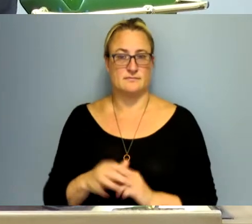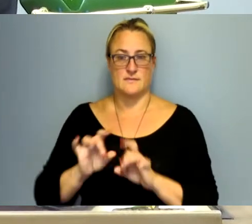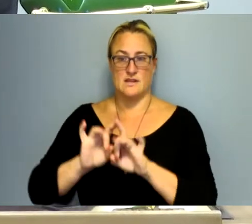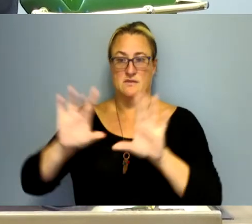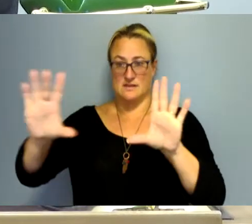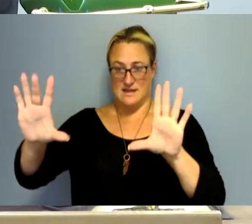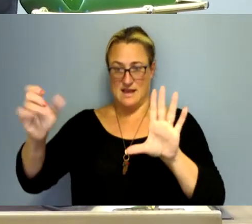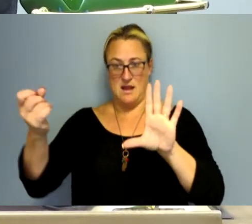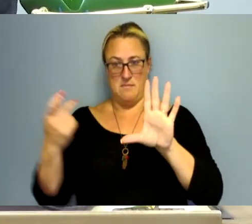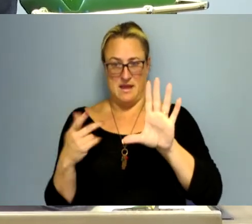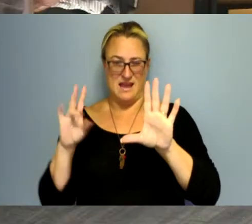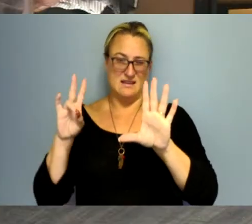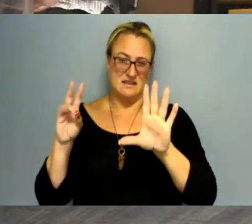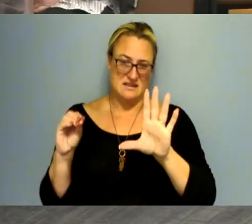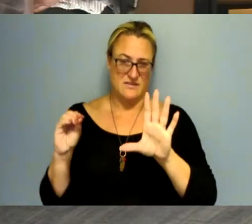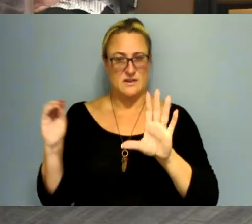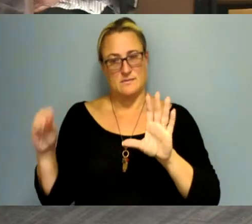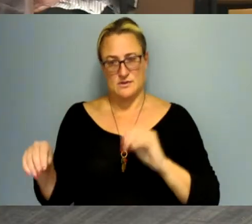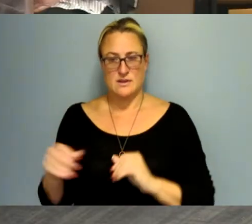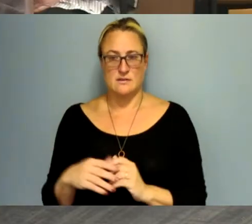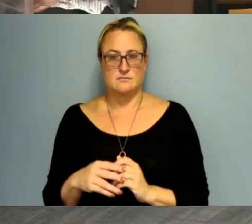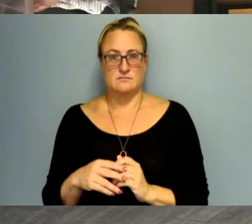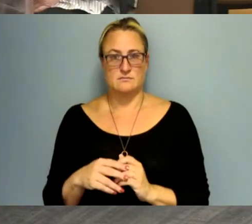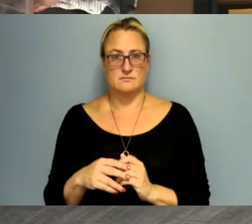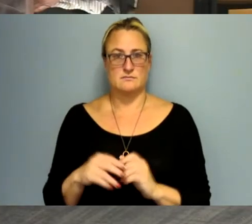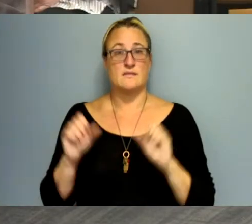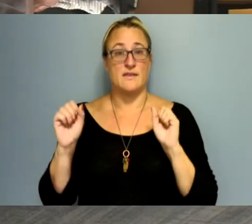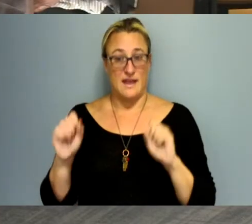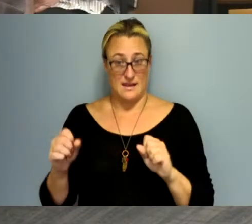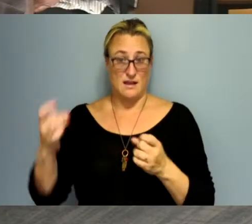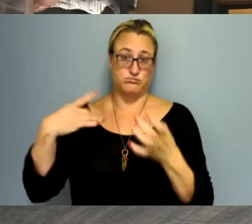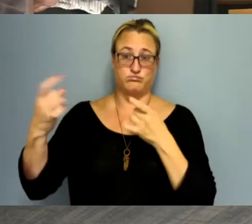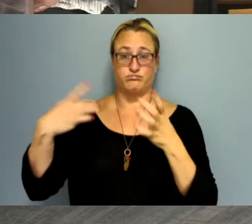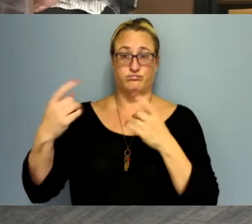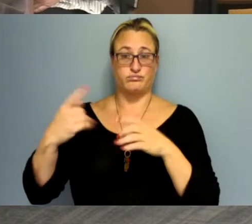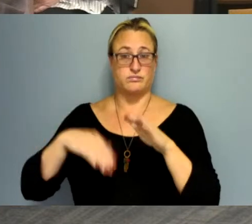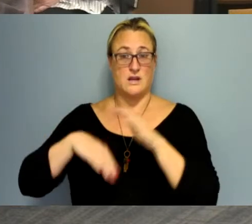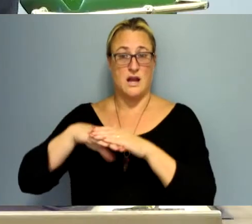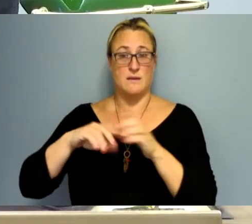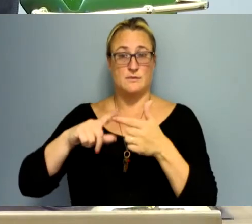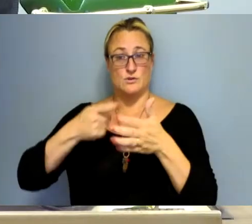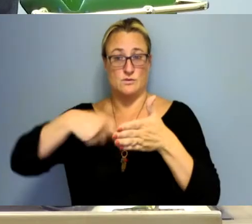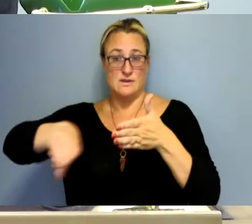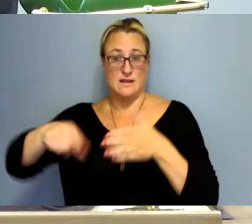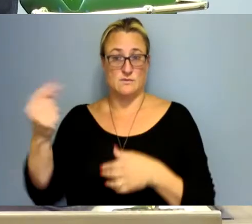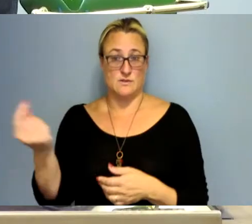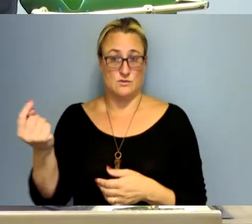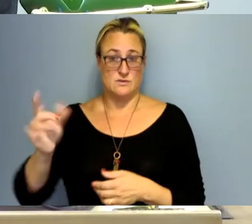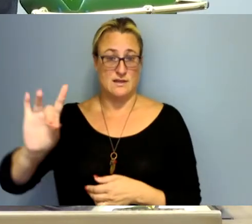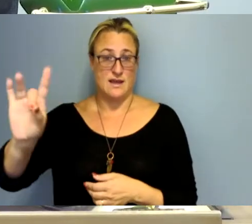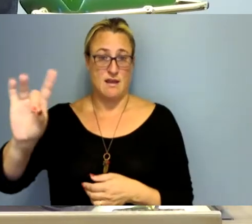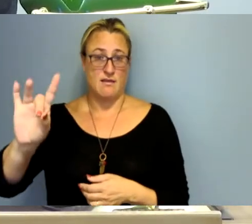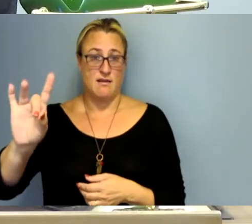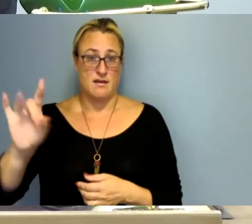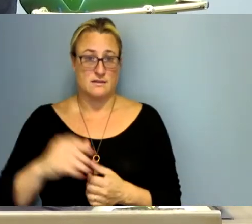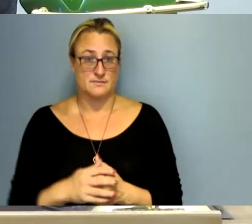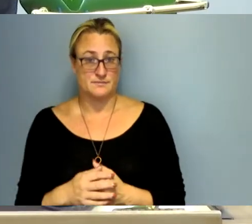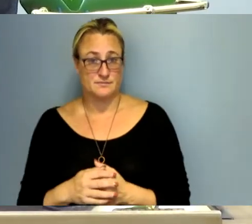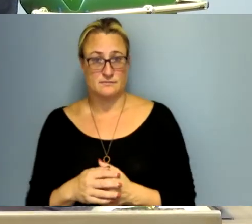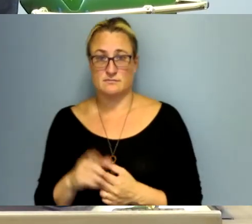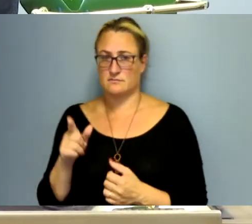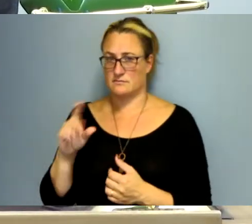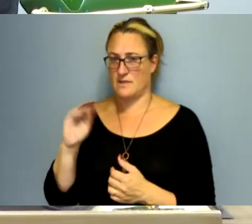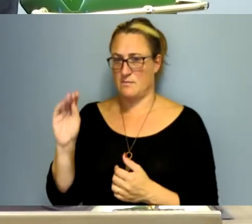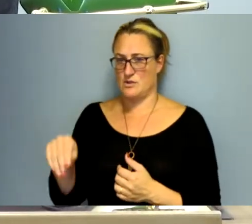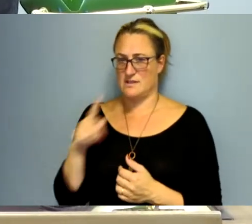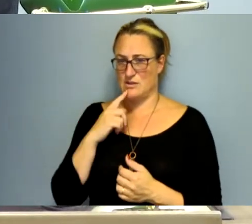received back? so far, and they have until 8 o'clock next Tuesday to return ballots. Okay. Okay, so that percent will probably go